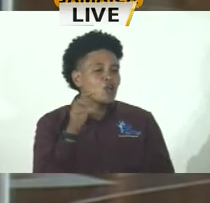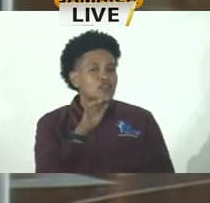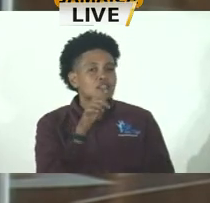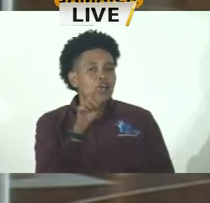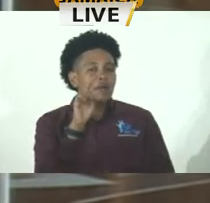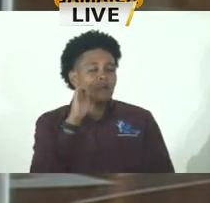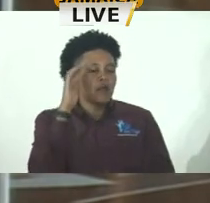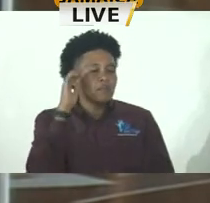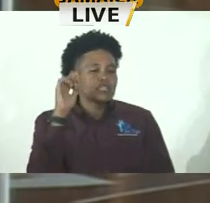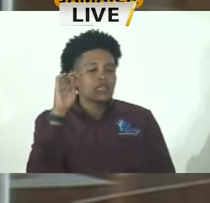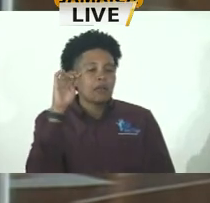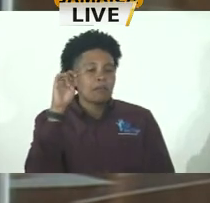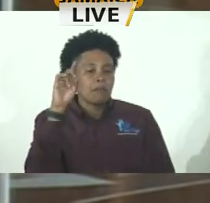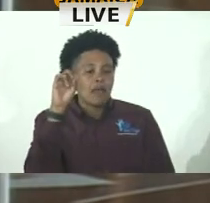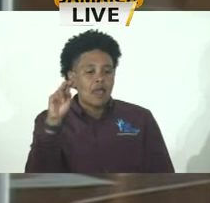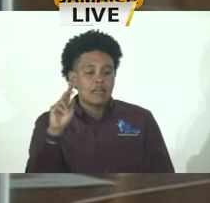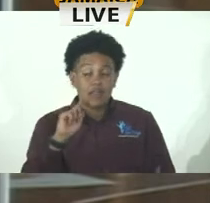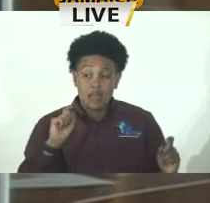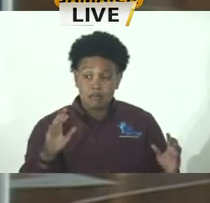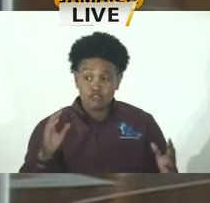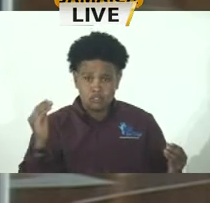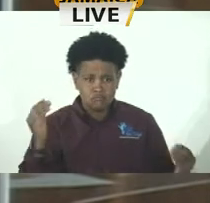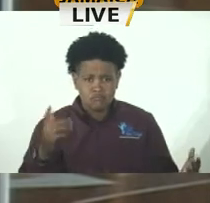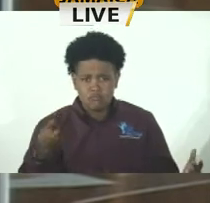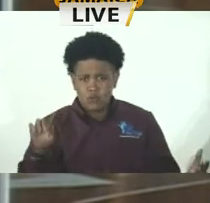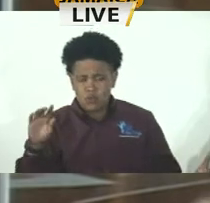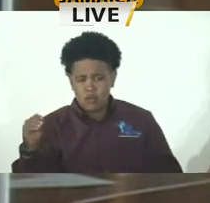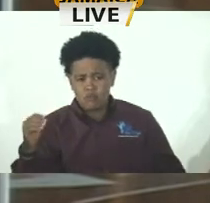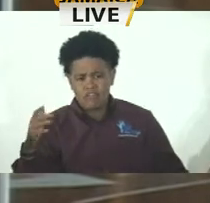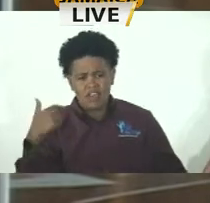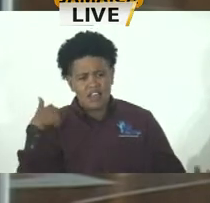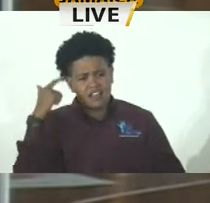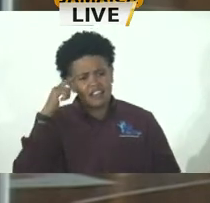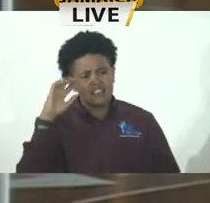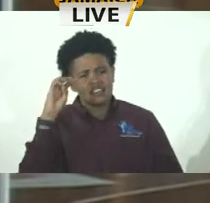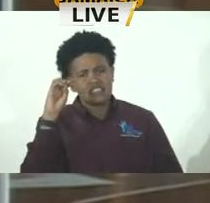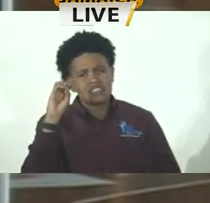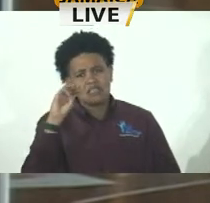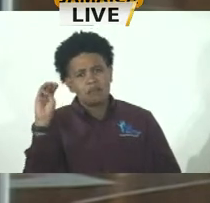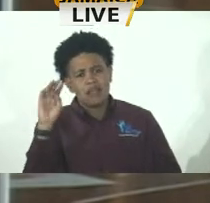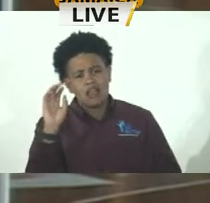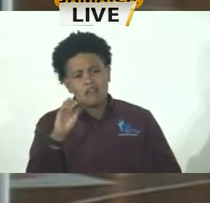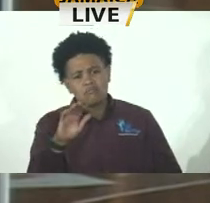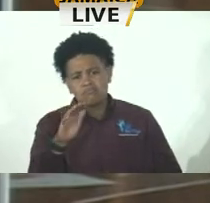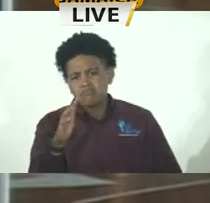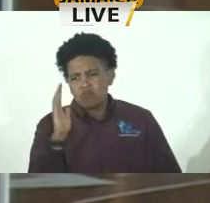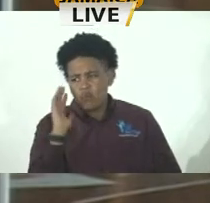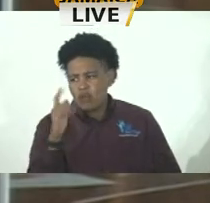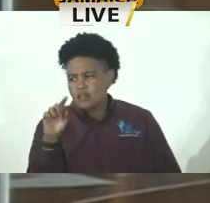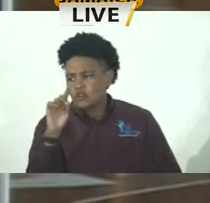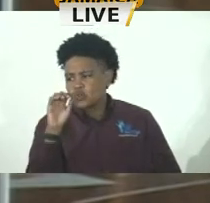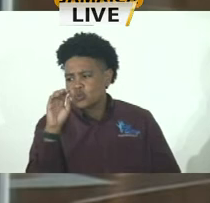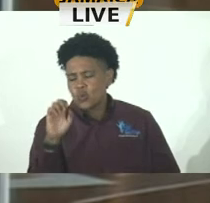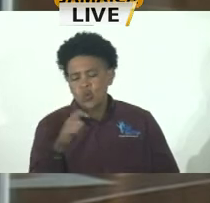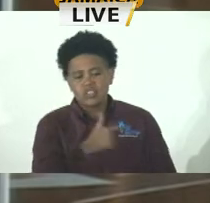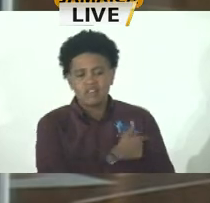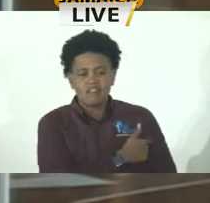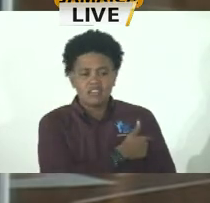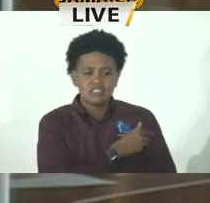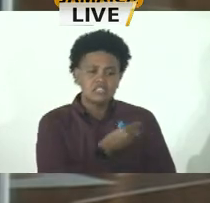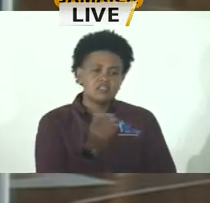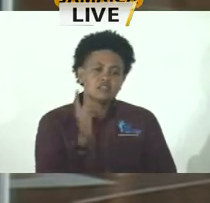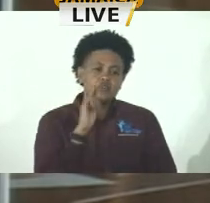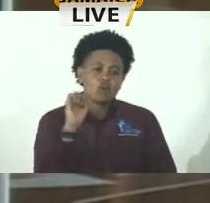president by the administration that they would be providing i think 60 million um doses of vaccine to other